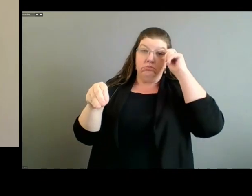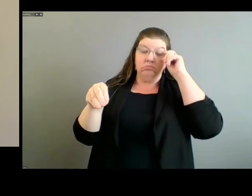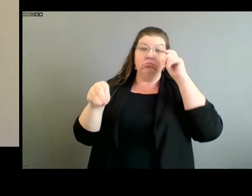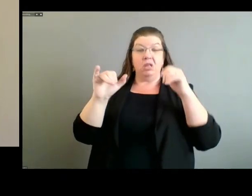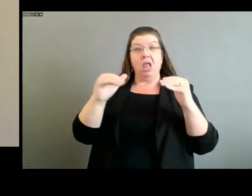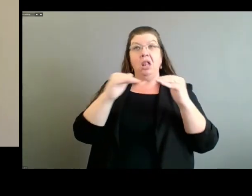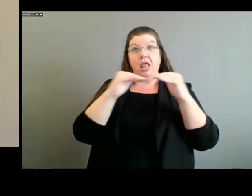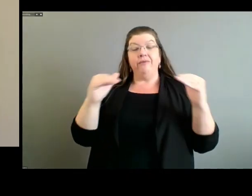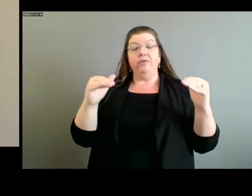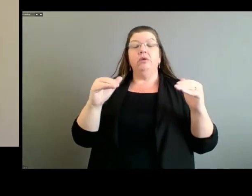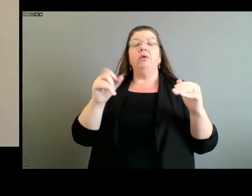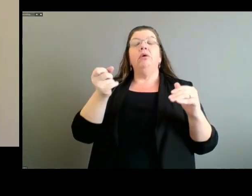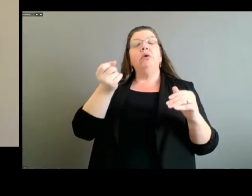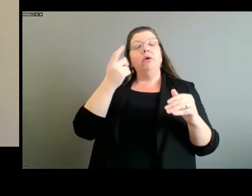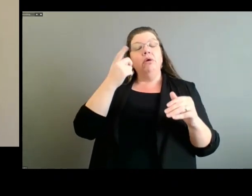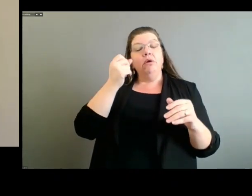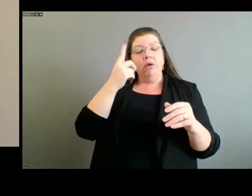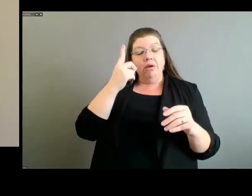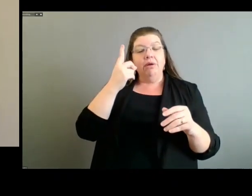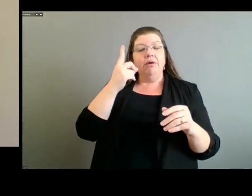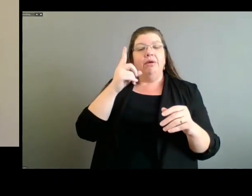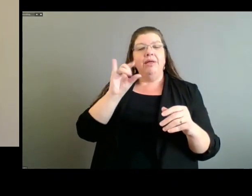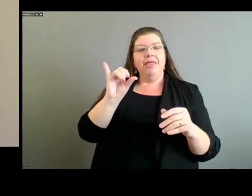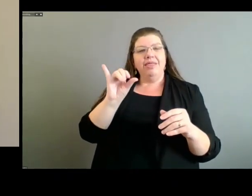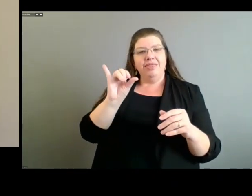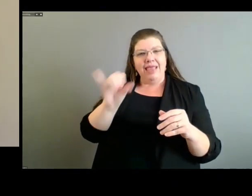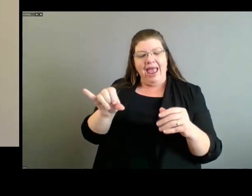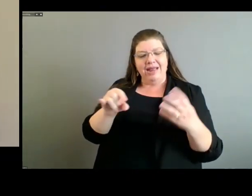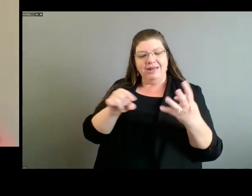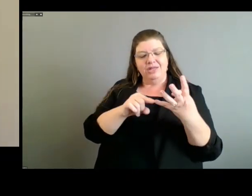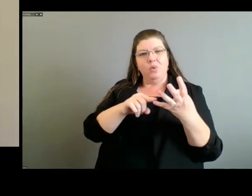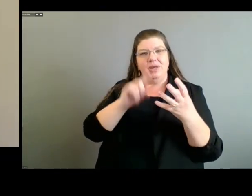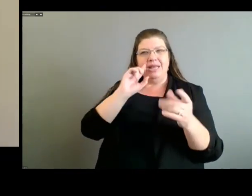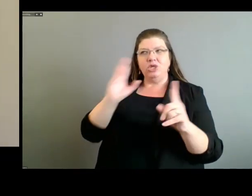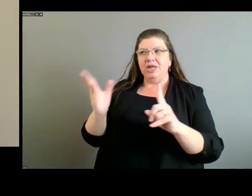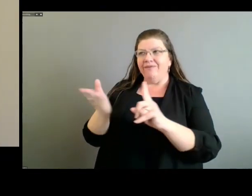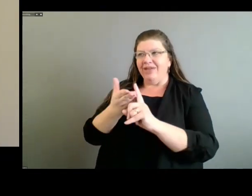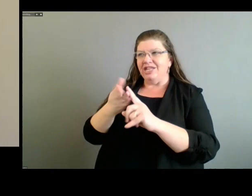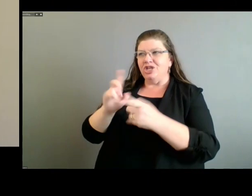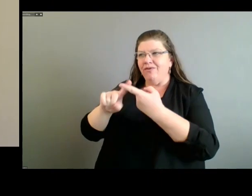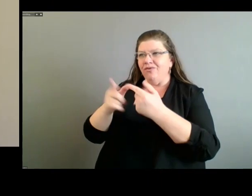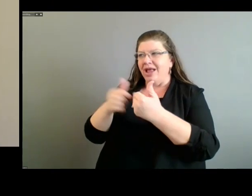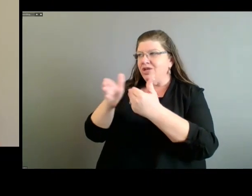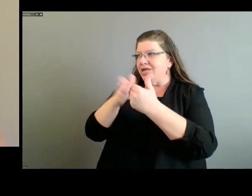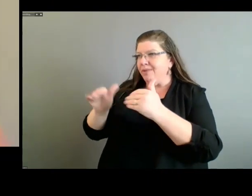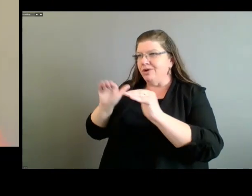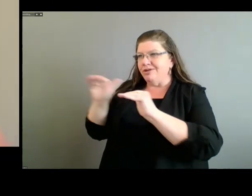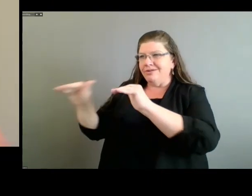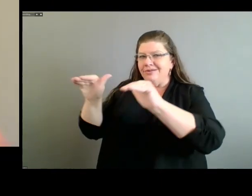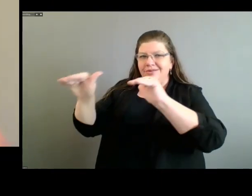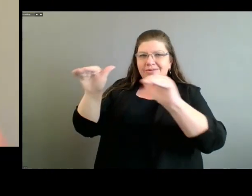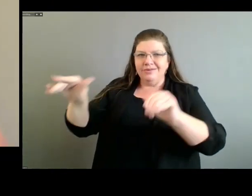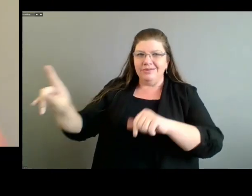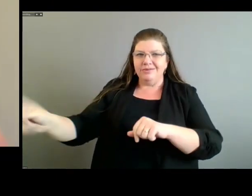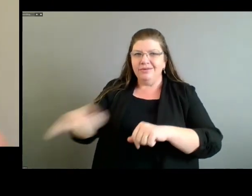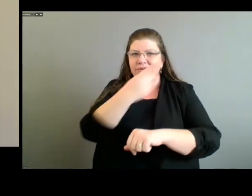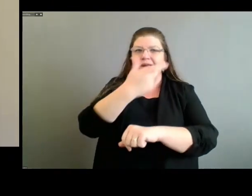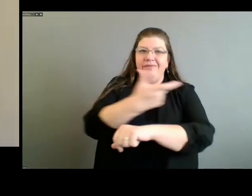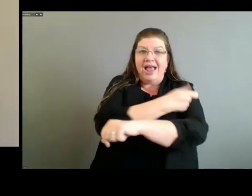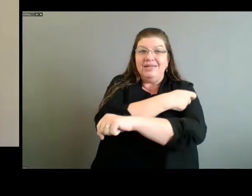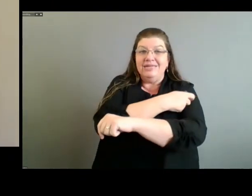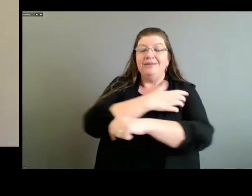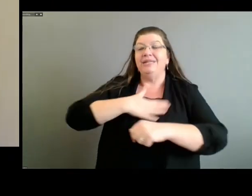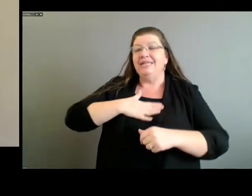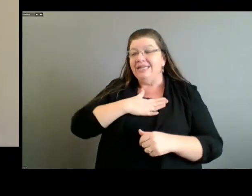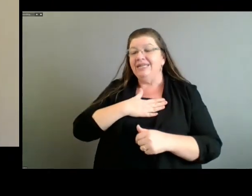level. However, that's where we need to convince our friends and neighbors to